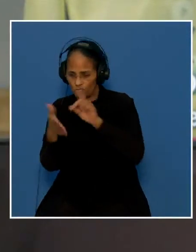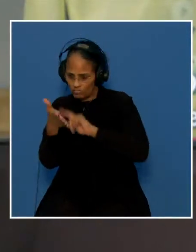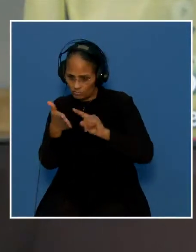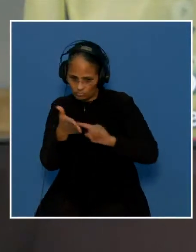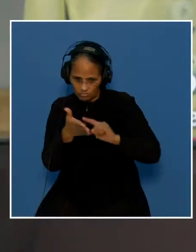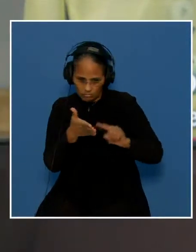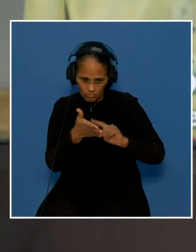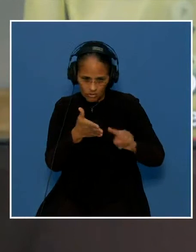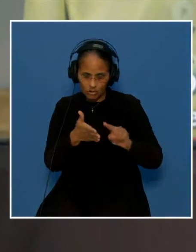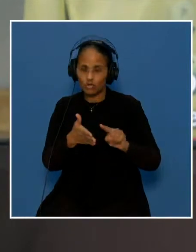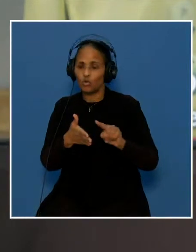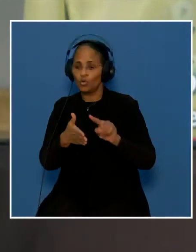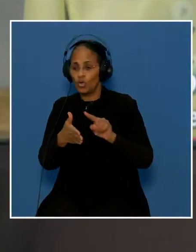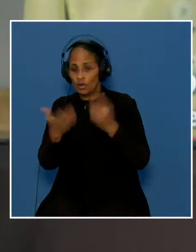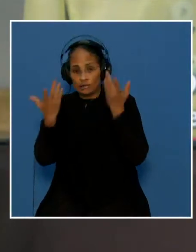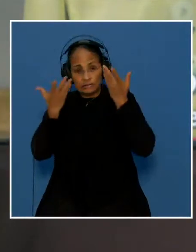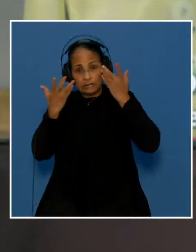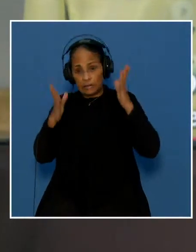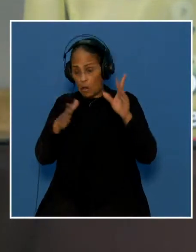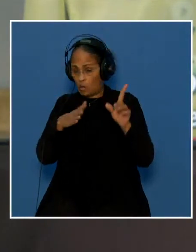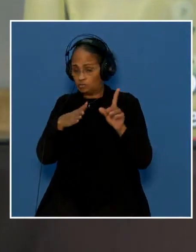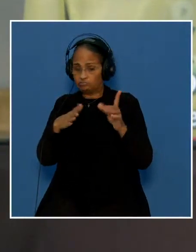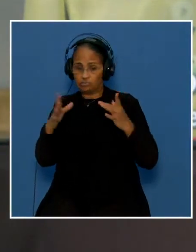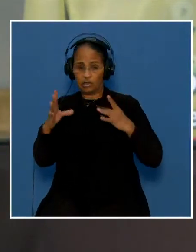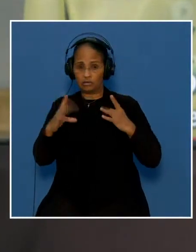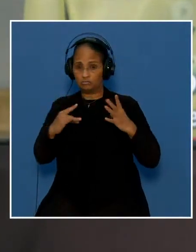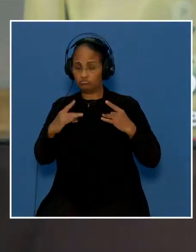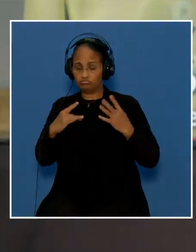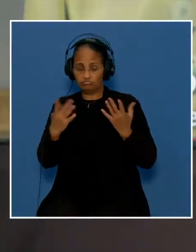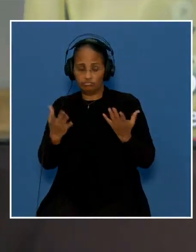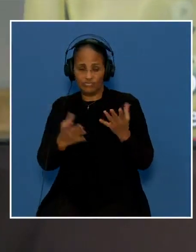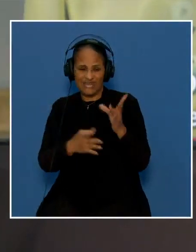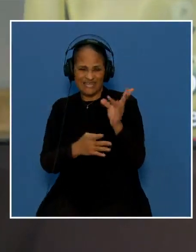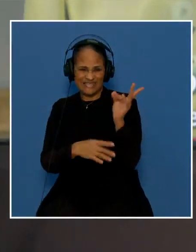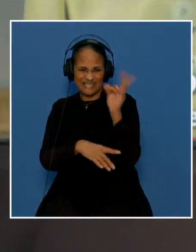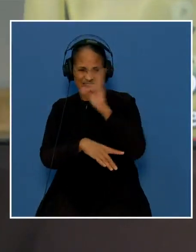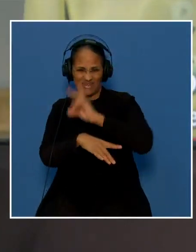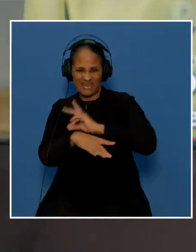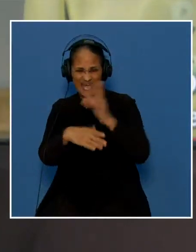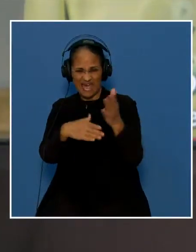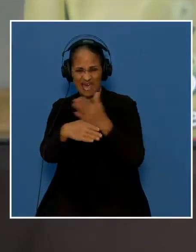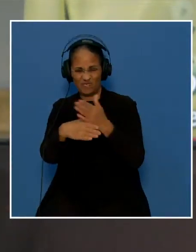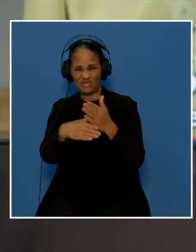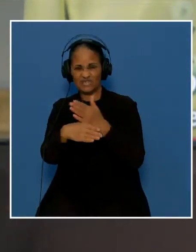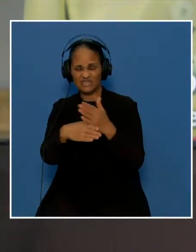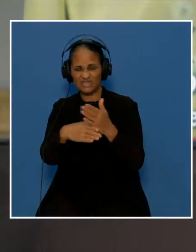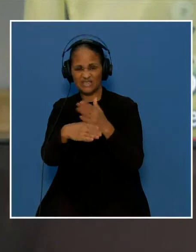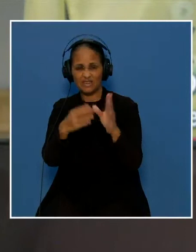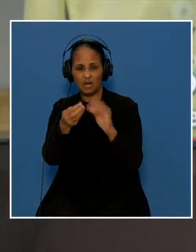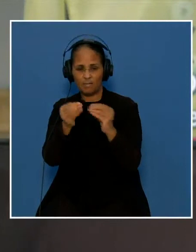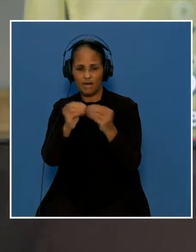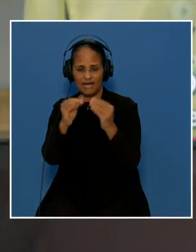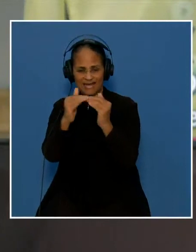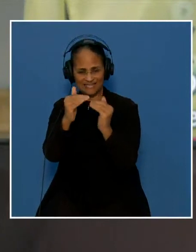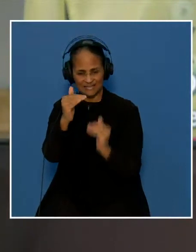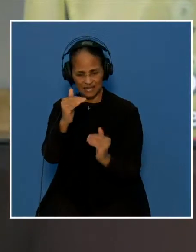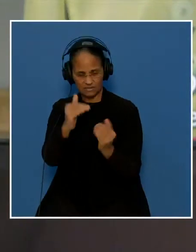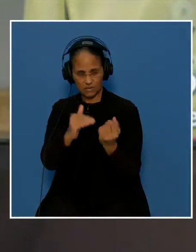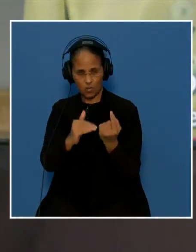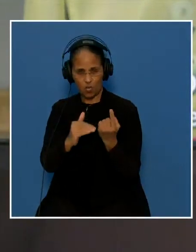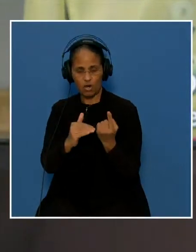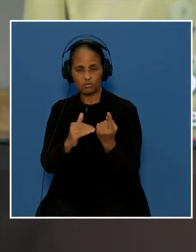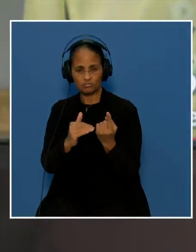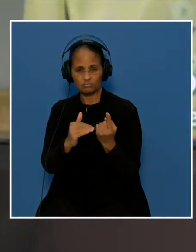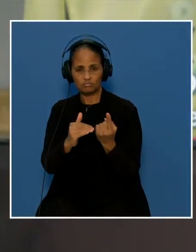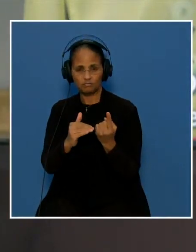to local transmission with an unknown contact or source. The 7-day average of our real-time reproduction number is less than 1,